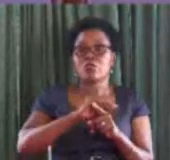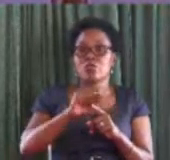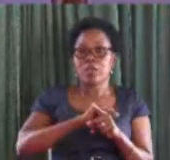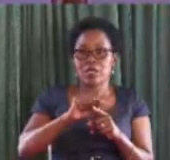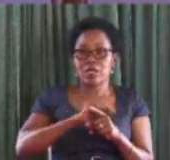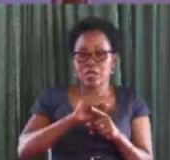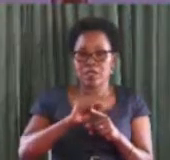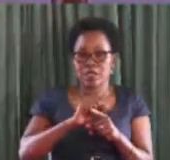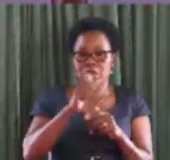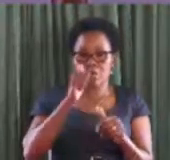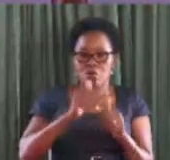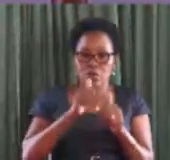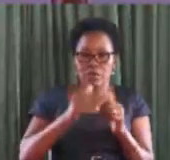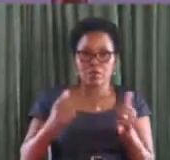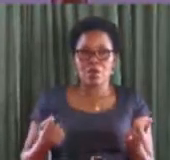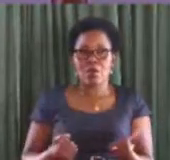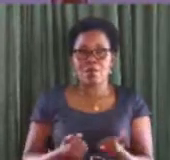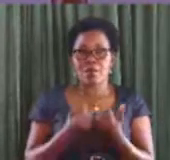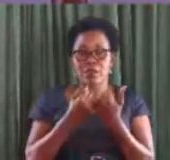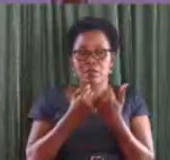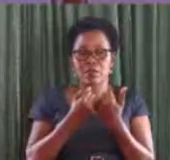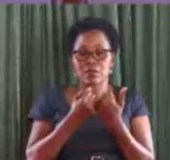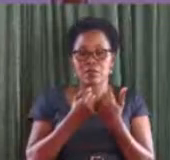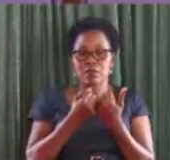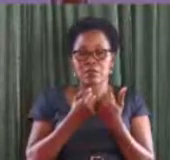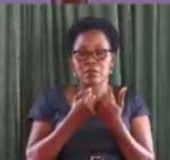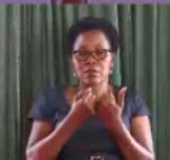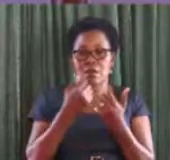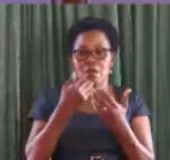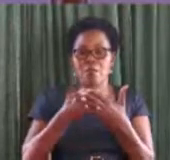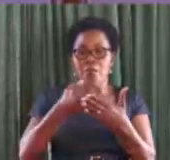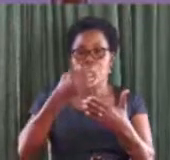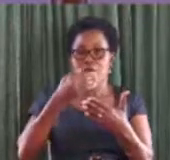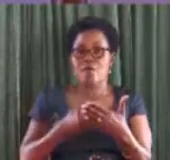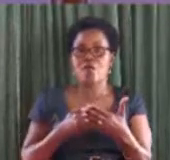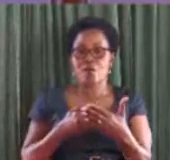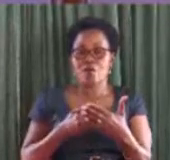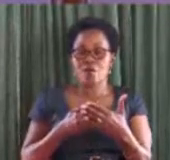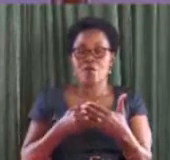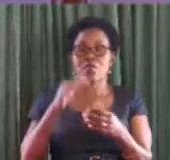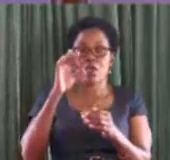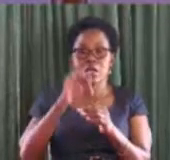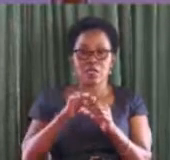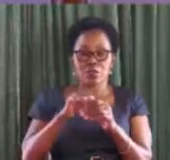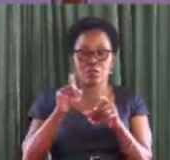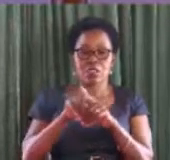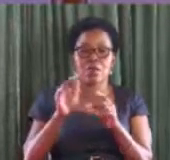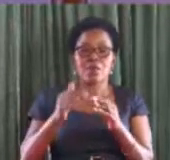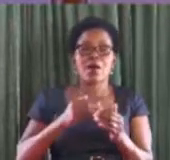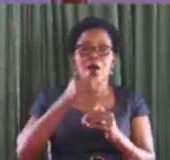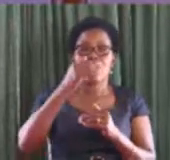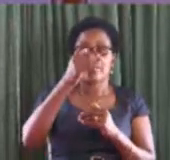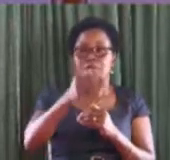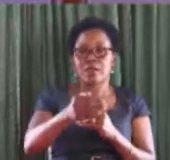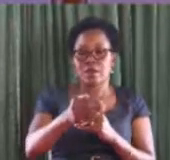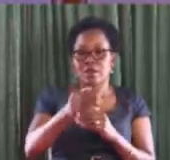throughout the period preceding elections and even after the debriefs that